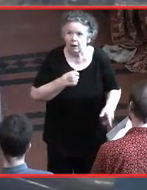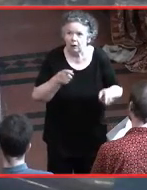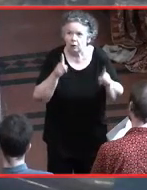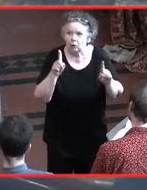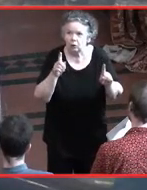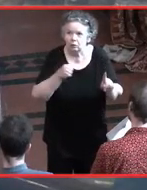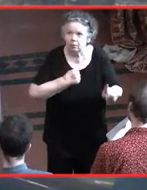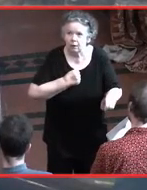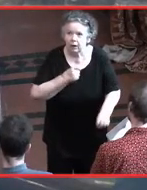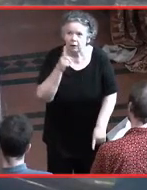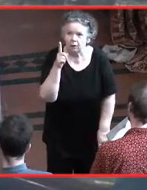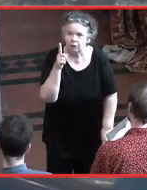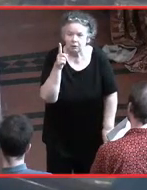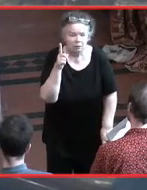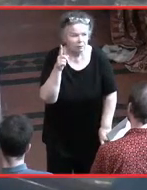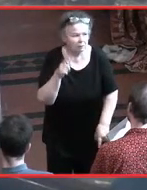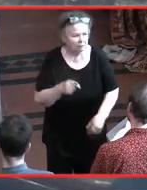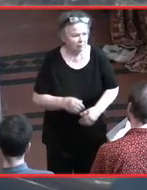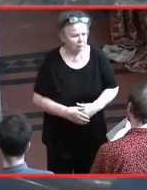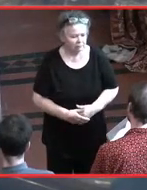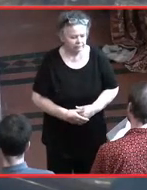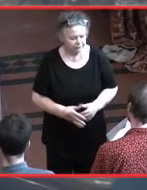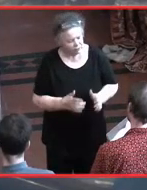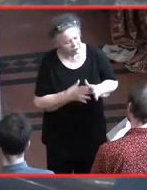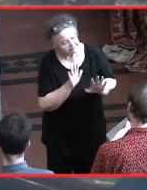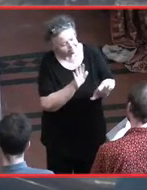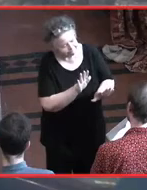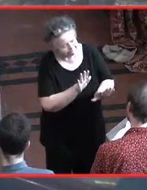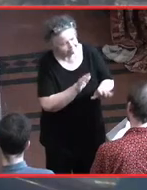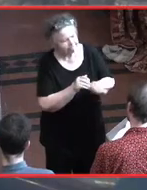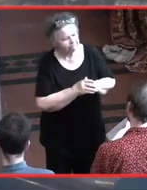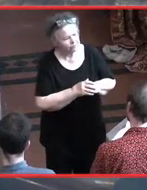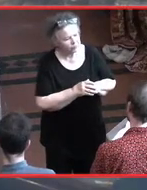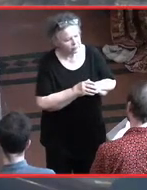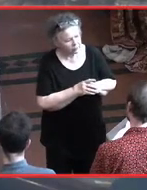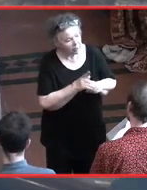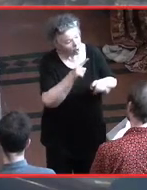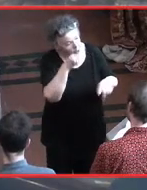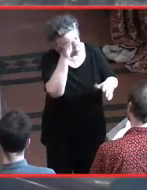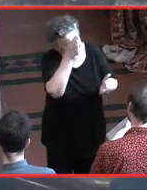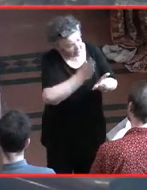Lord and my God." Jesus said to him, "Have you